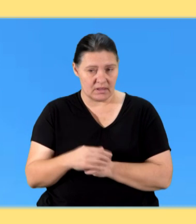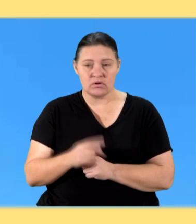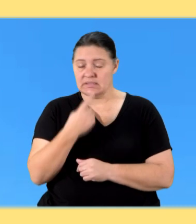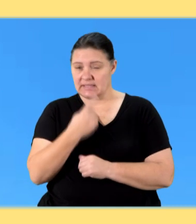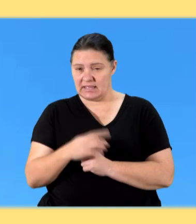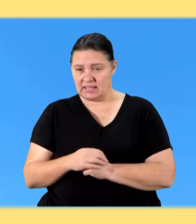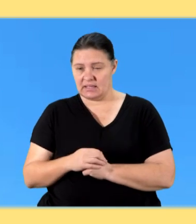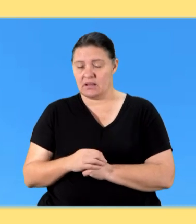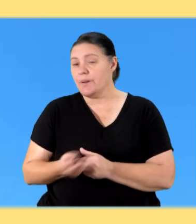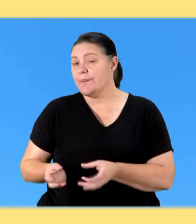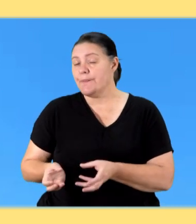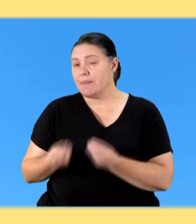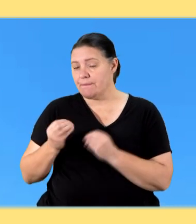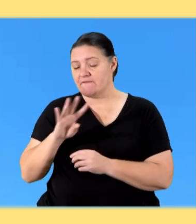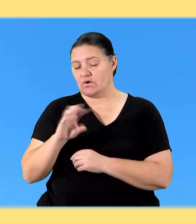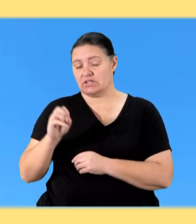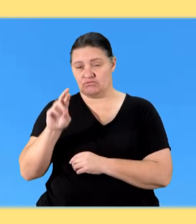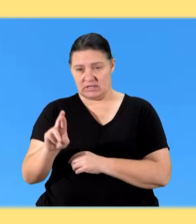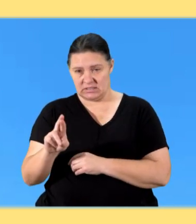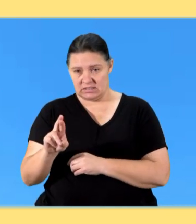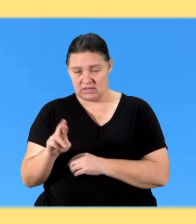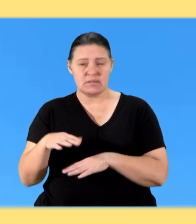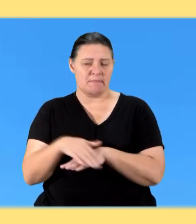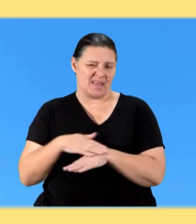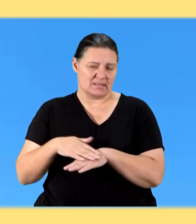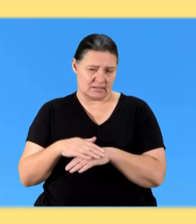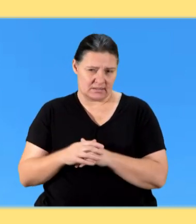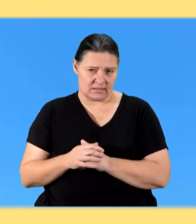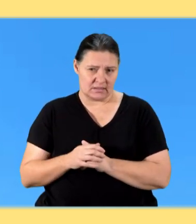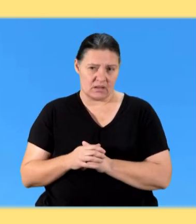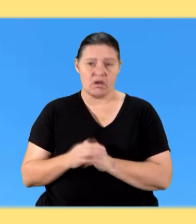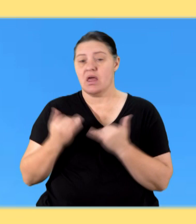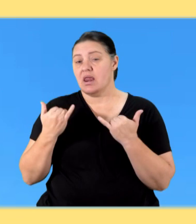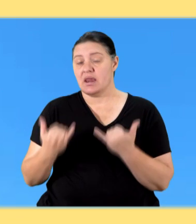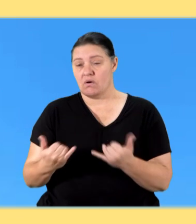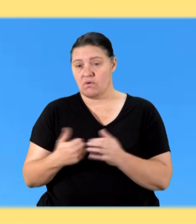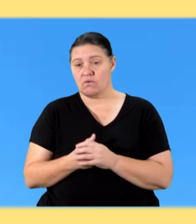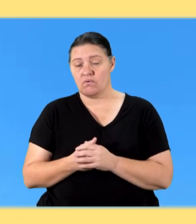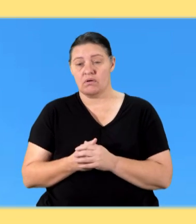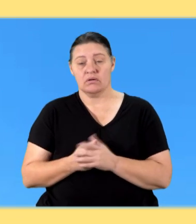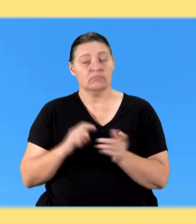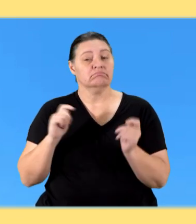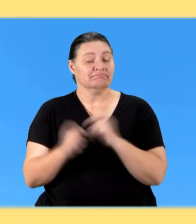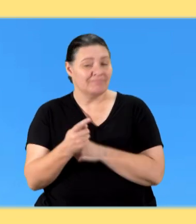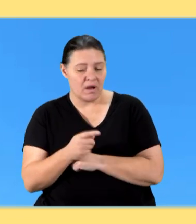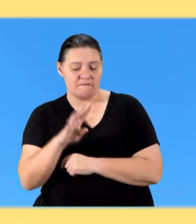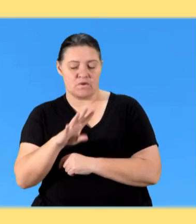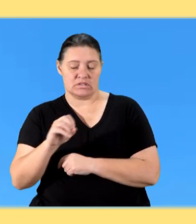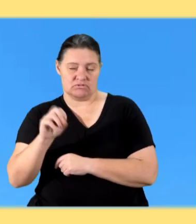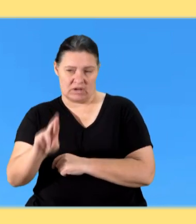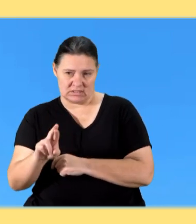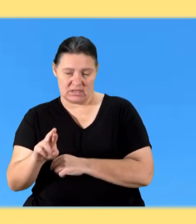I'll come here and I'll say he's getting 40 Rand, which is basic. So it now